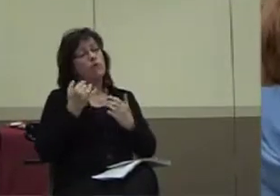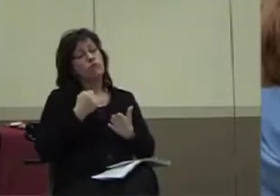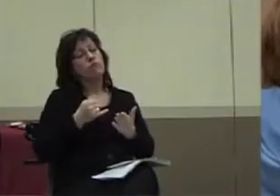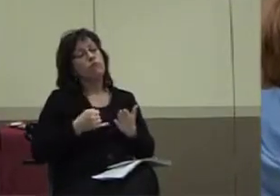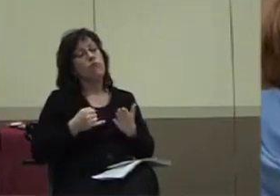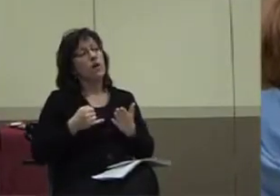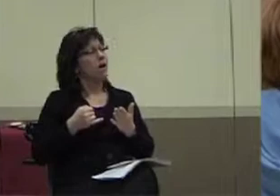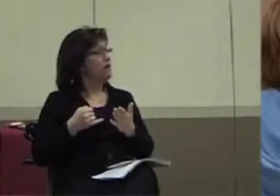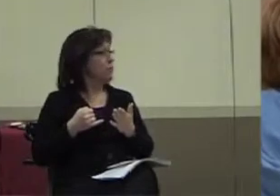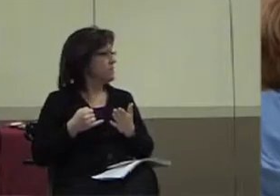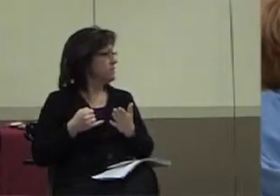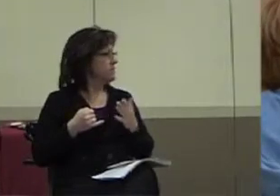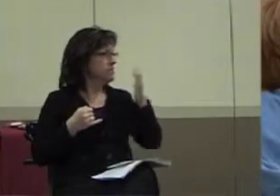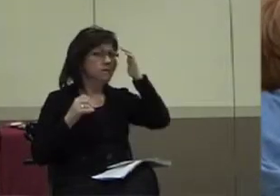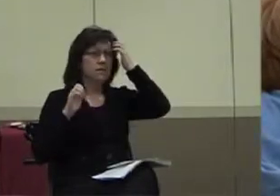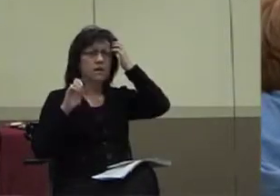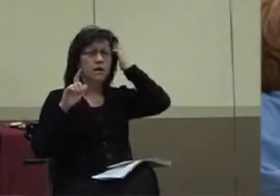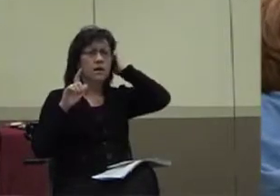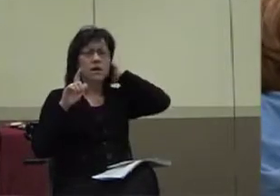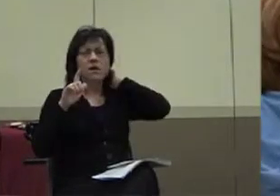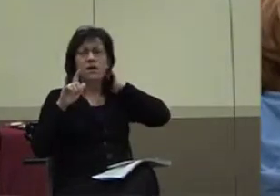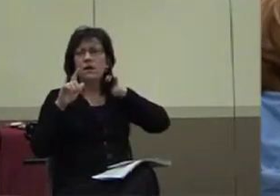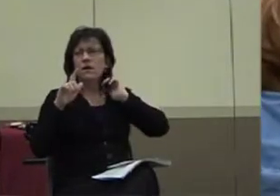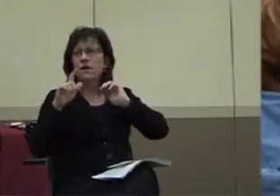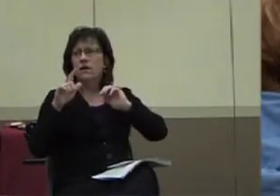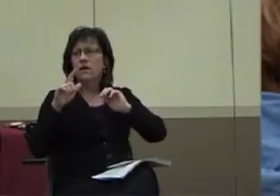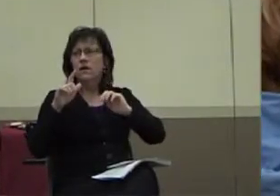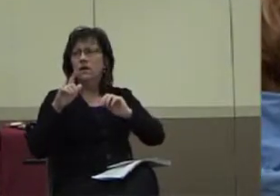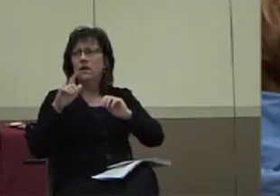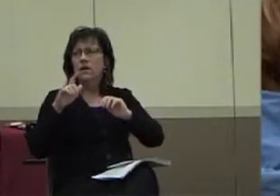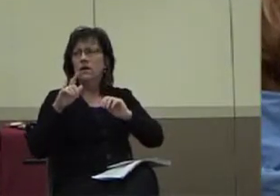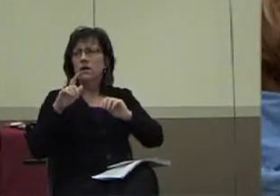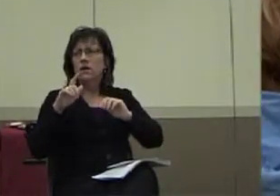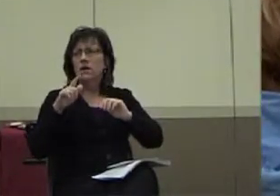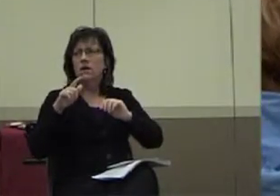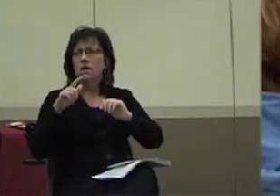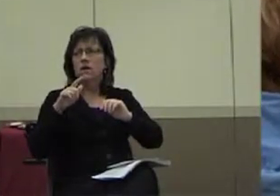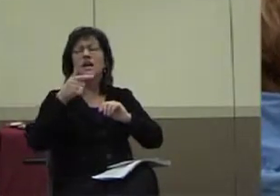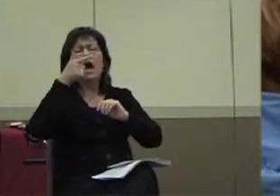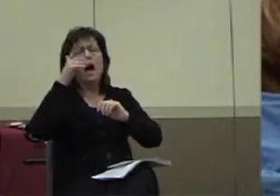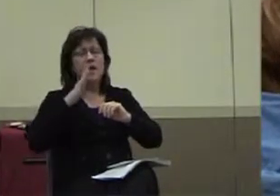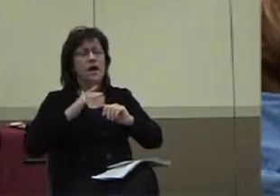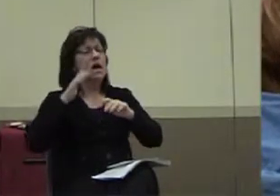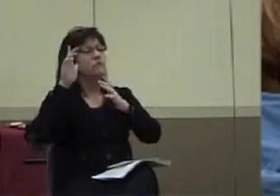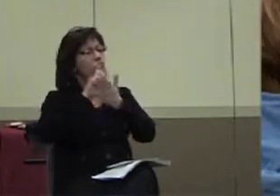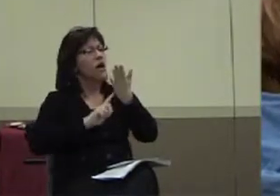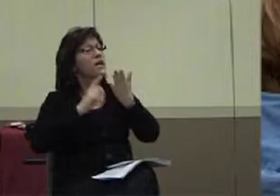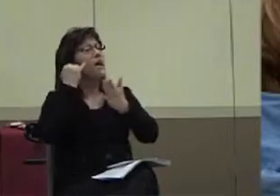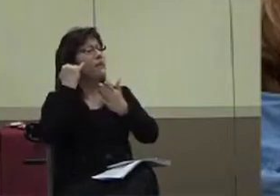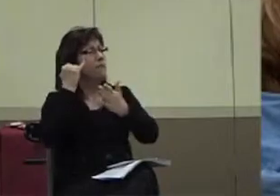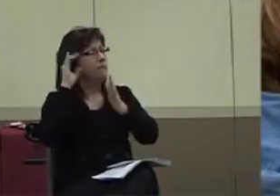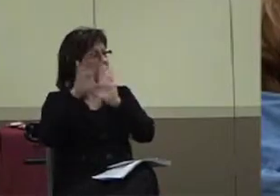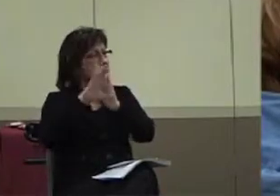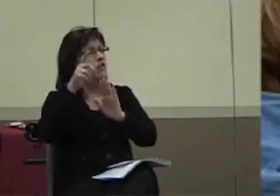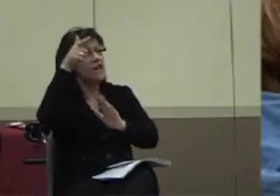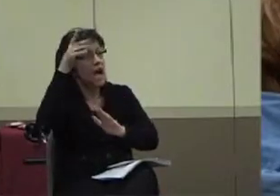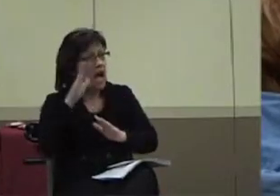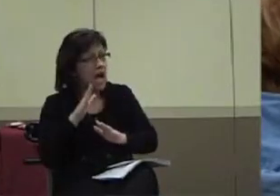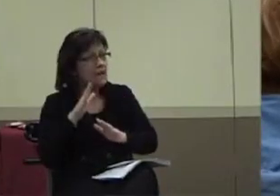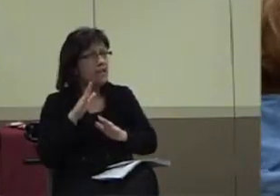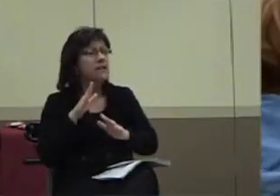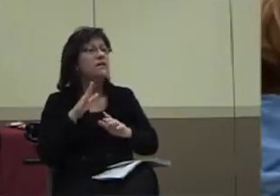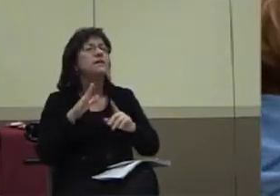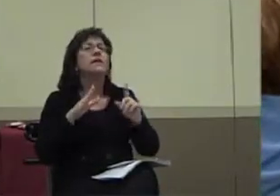picture of God." And the teacher said, "But honey, nobody really knows exactly what God looks like." And the little girl goes, "They will in a